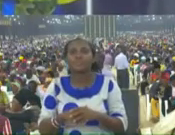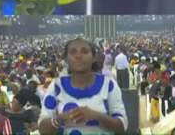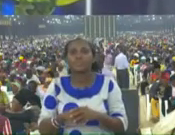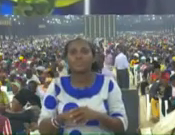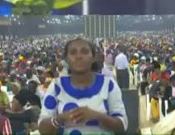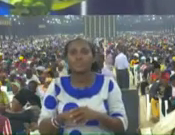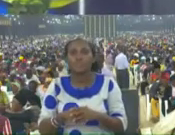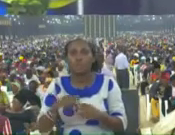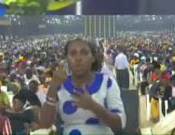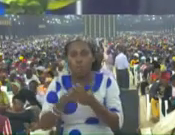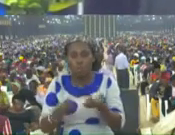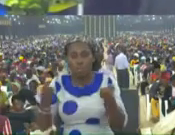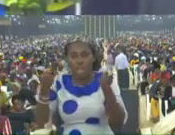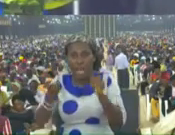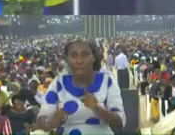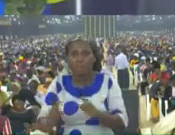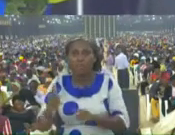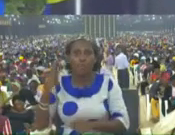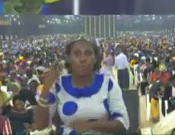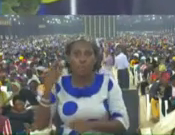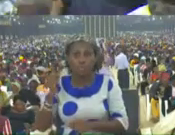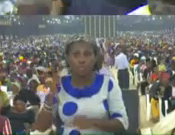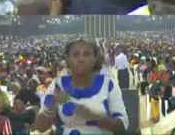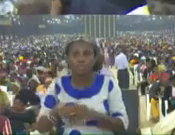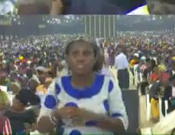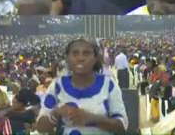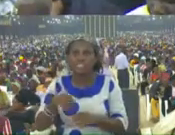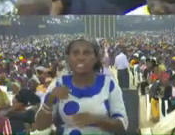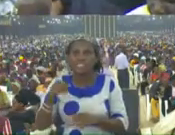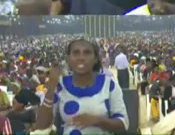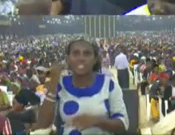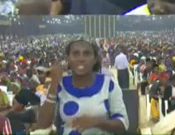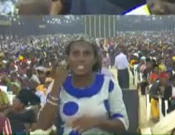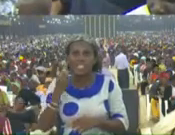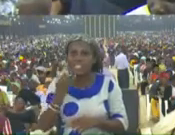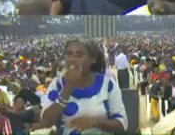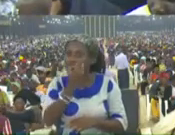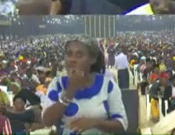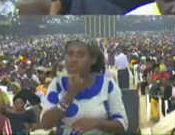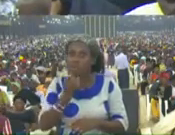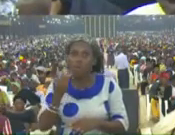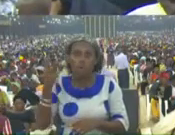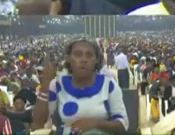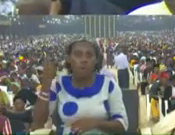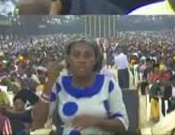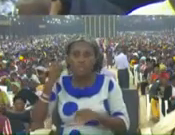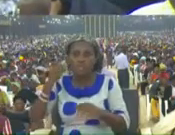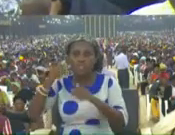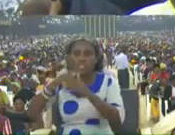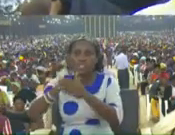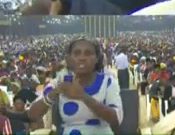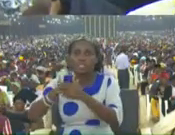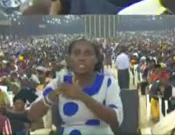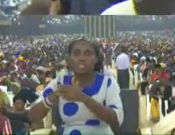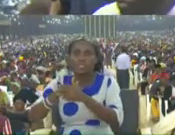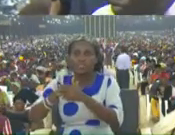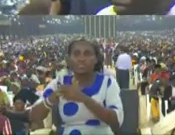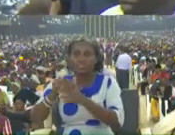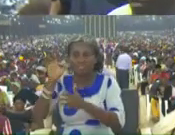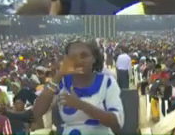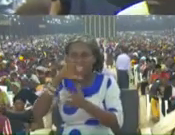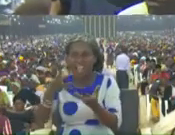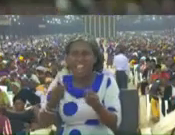What happened was, Israel was in the land of some strangers.